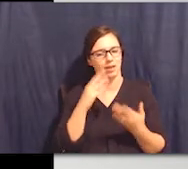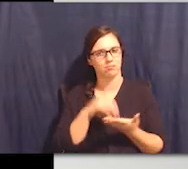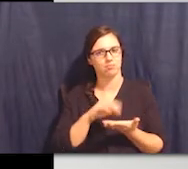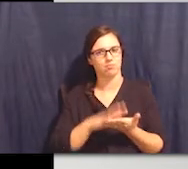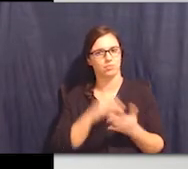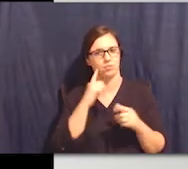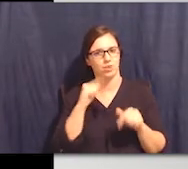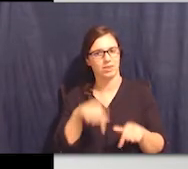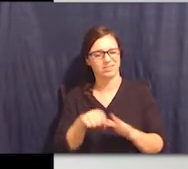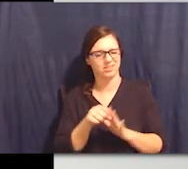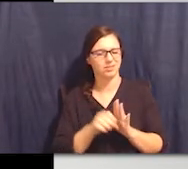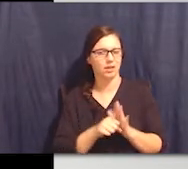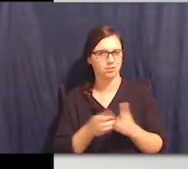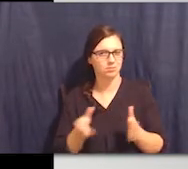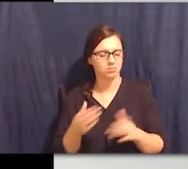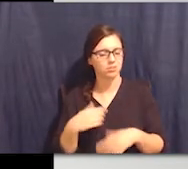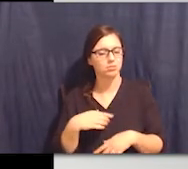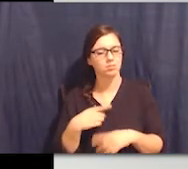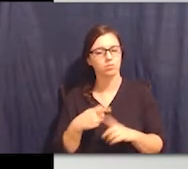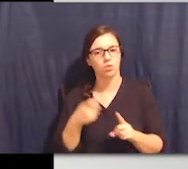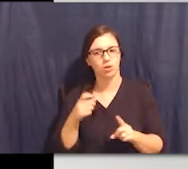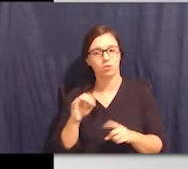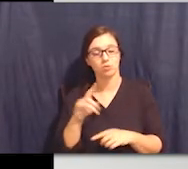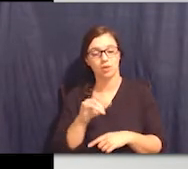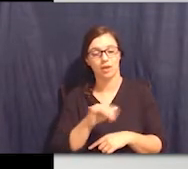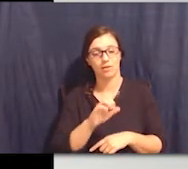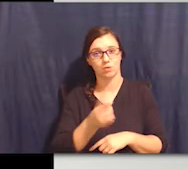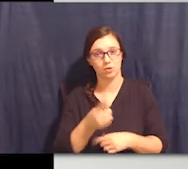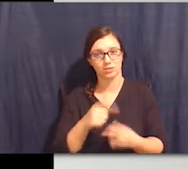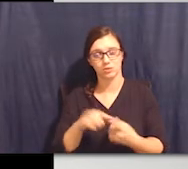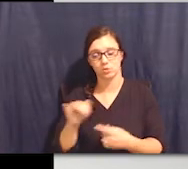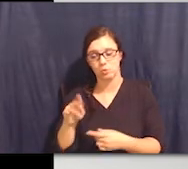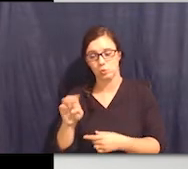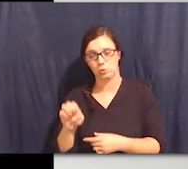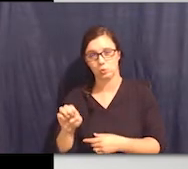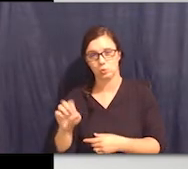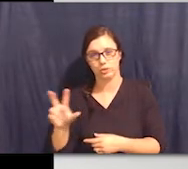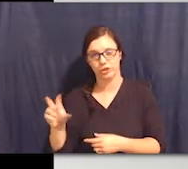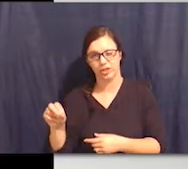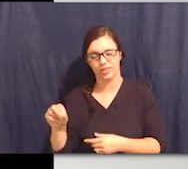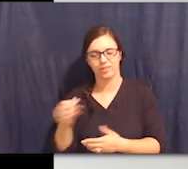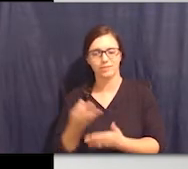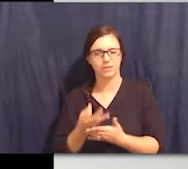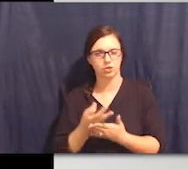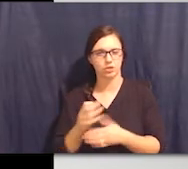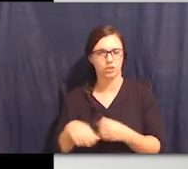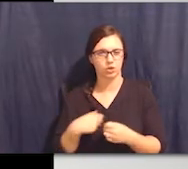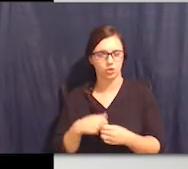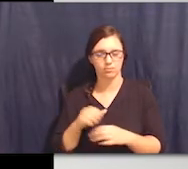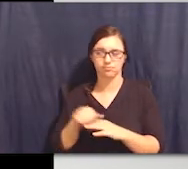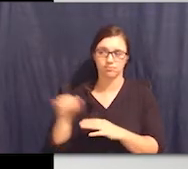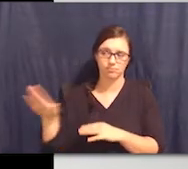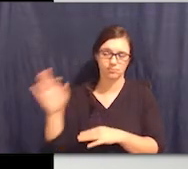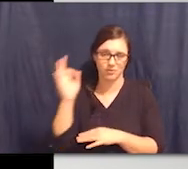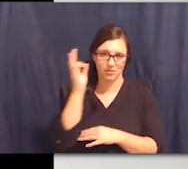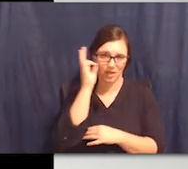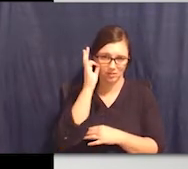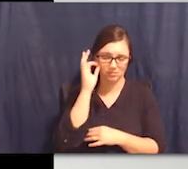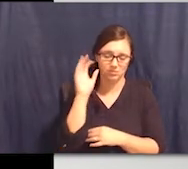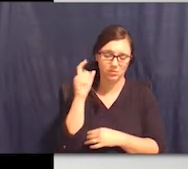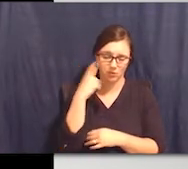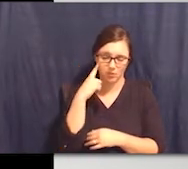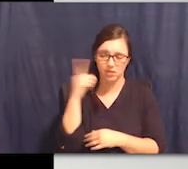state. We take data from, it's July 1 to June 30th, it's fiscal year data. We submit it to the feds. It's